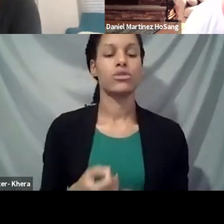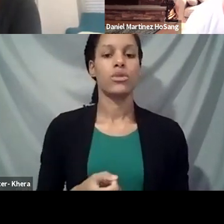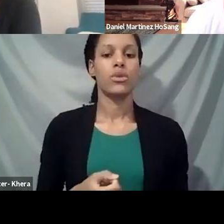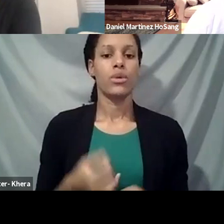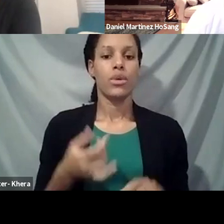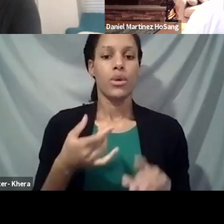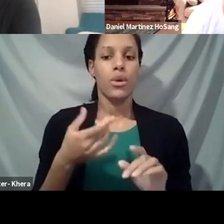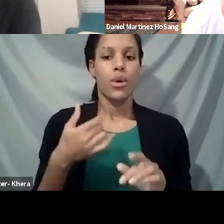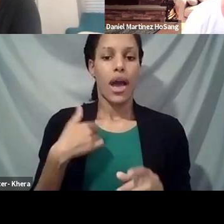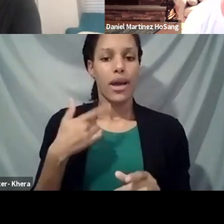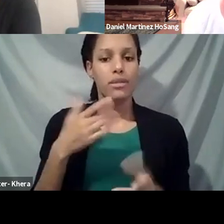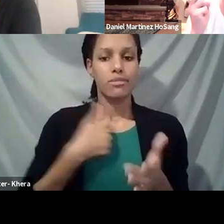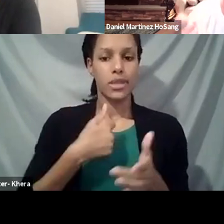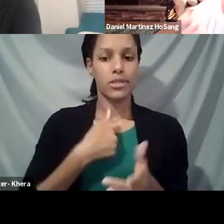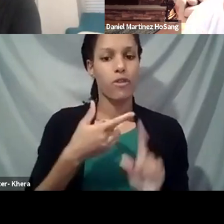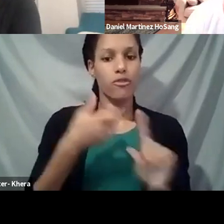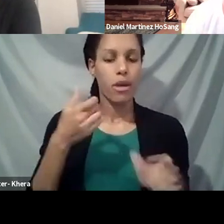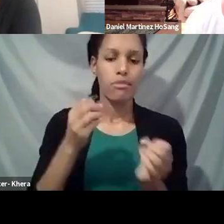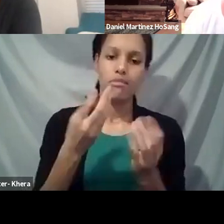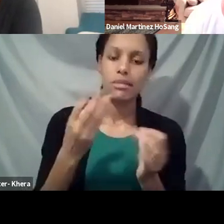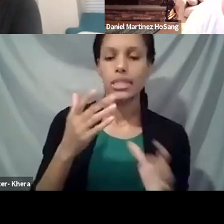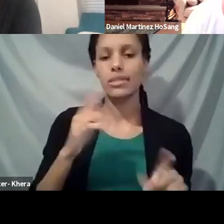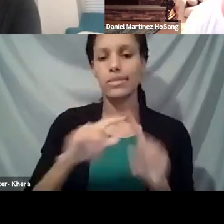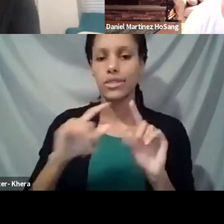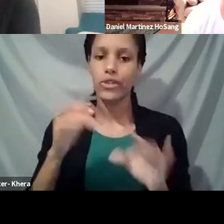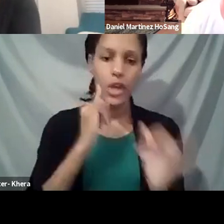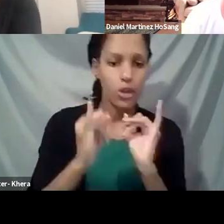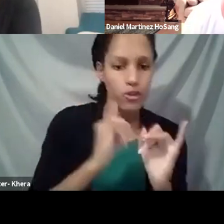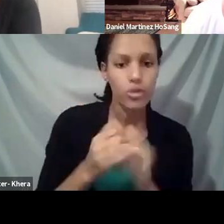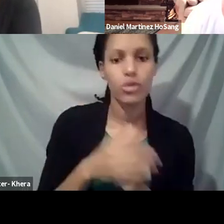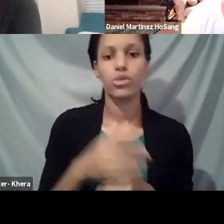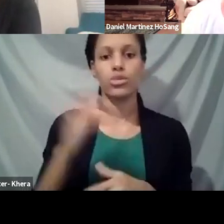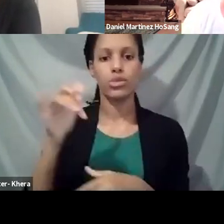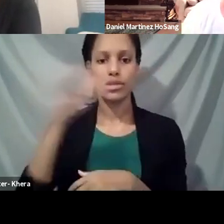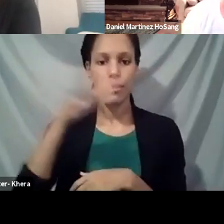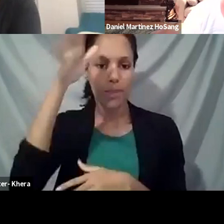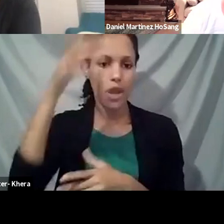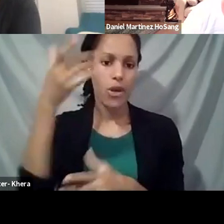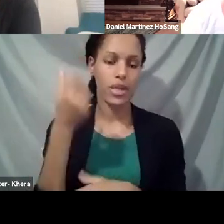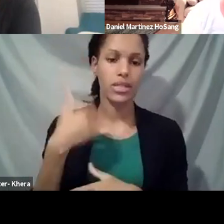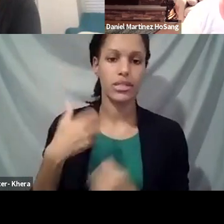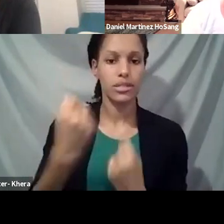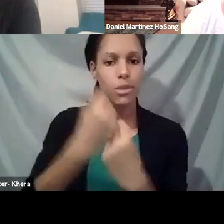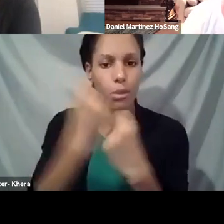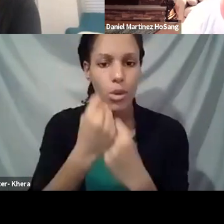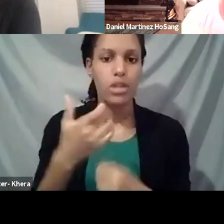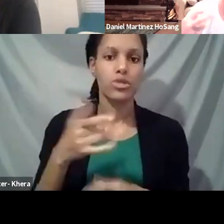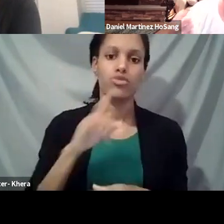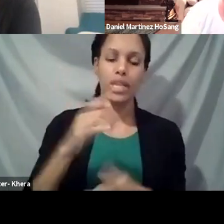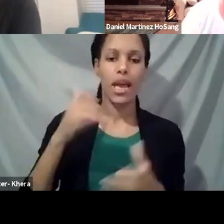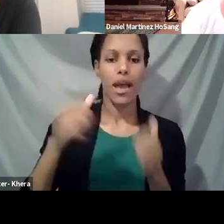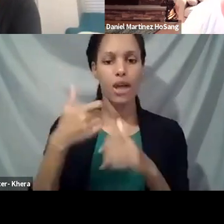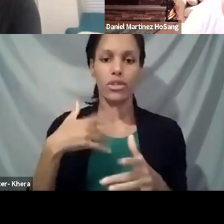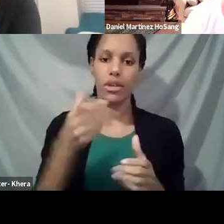17 interviews with parent activists, where she was really trying to think about how does it come to be that Asian American community leaders support